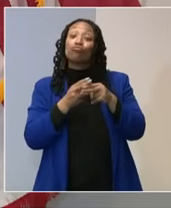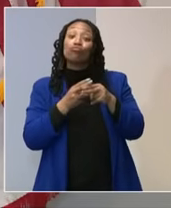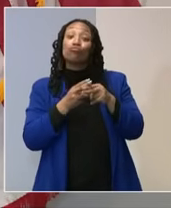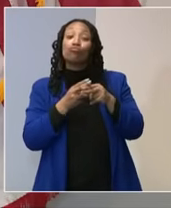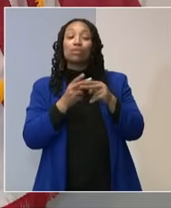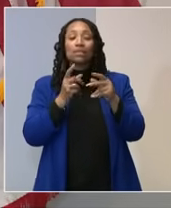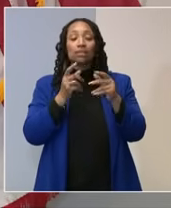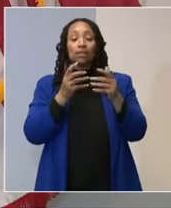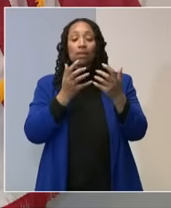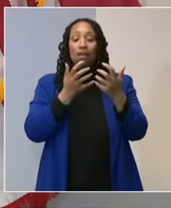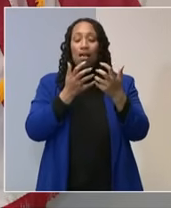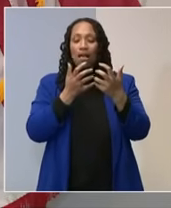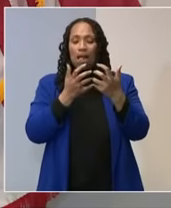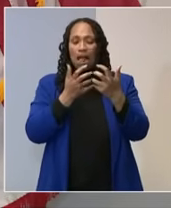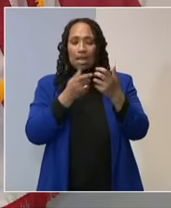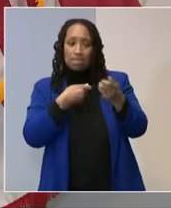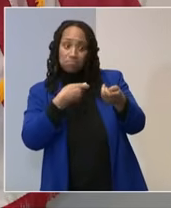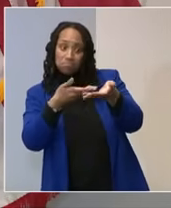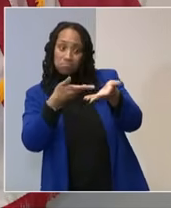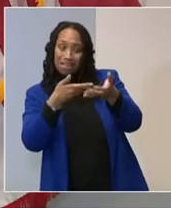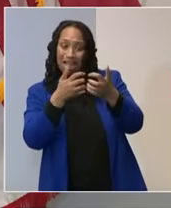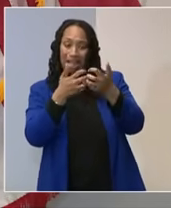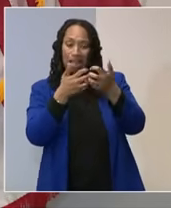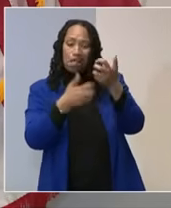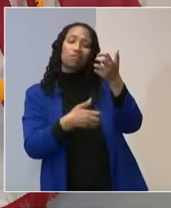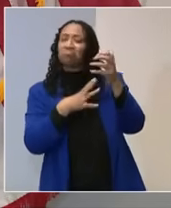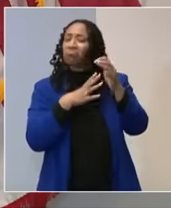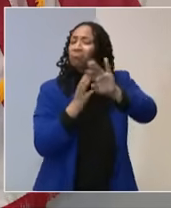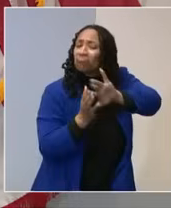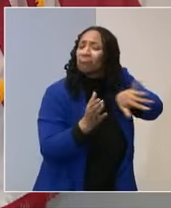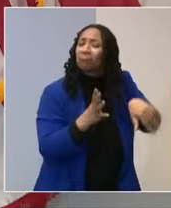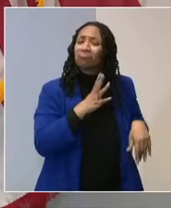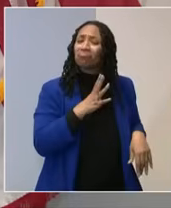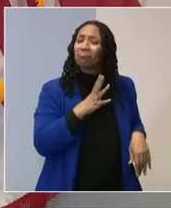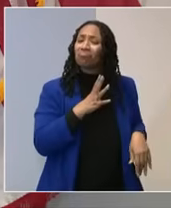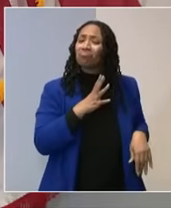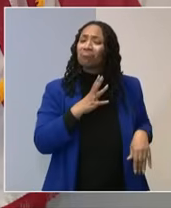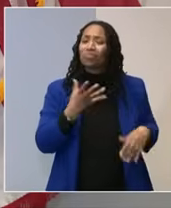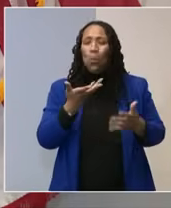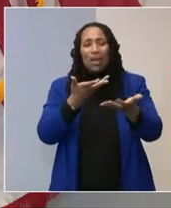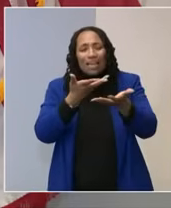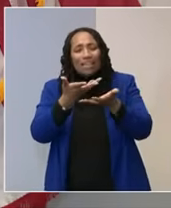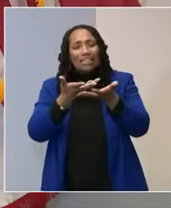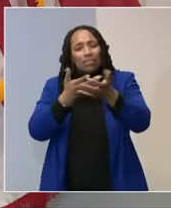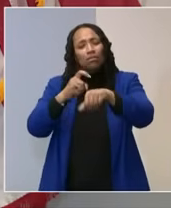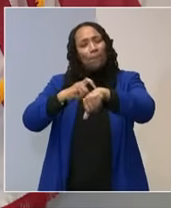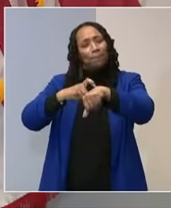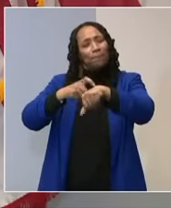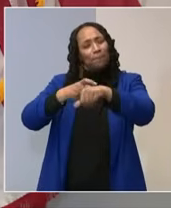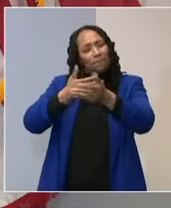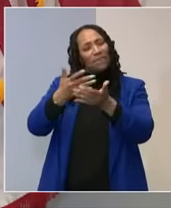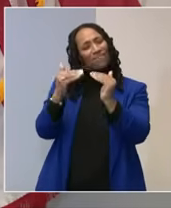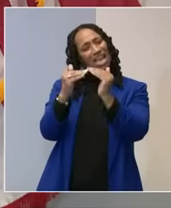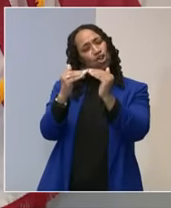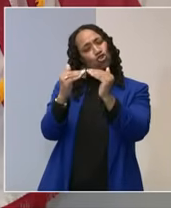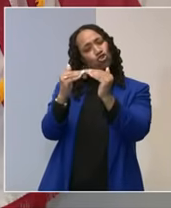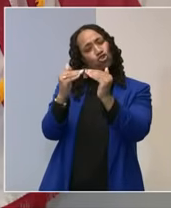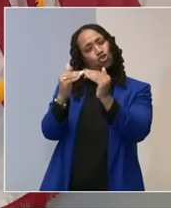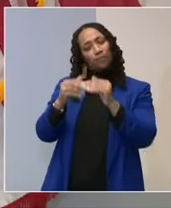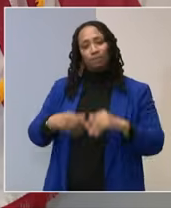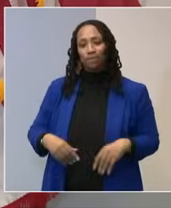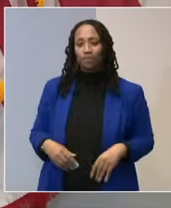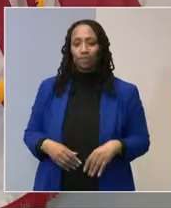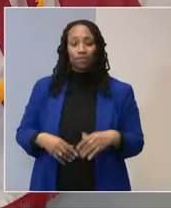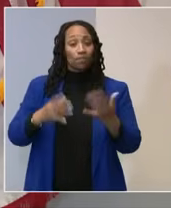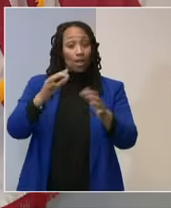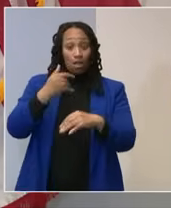their next things. But I also had the time, and I believe this very firmly, I only hire people when I have the right person. I don't